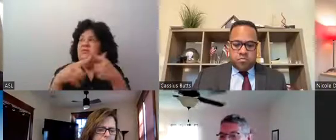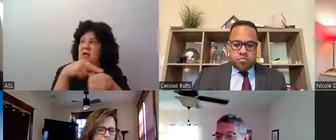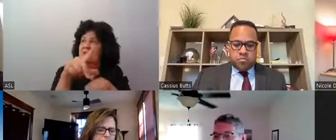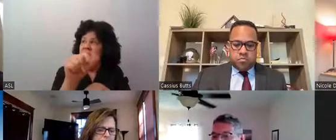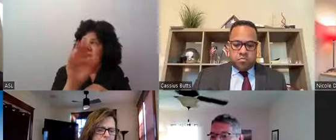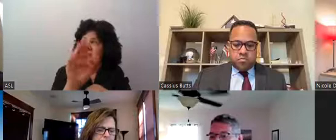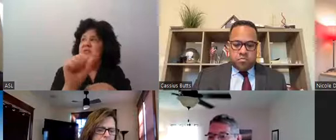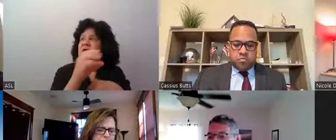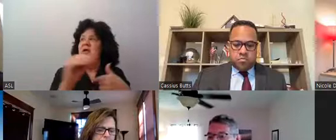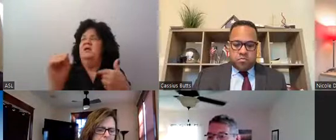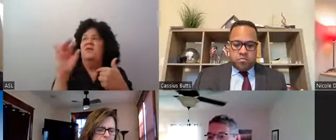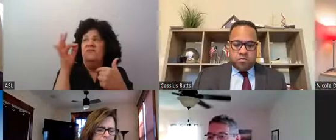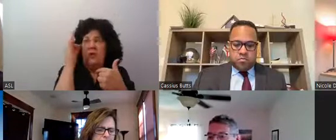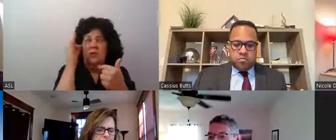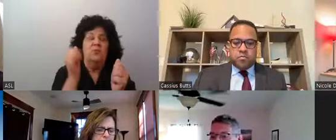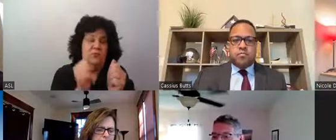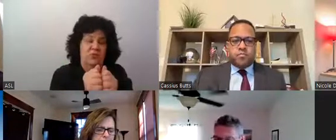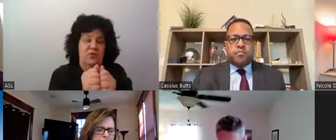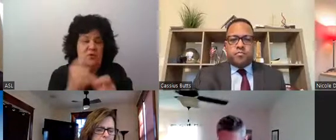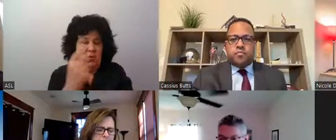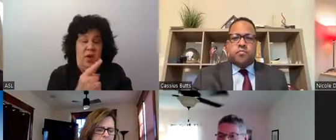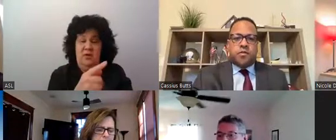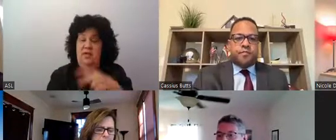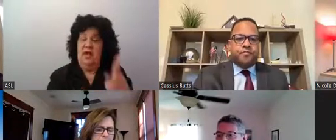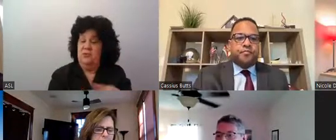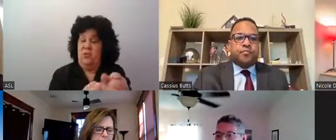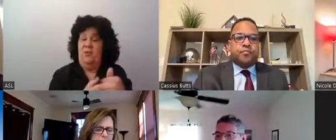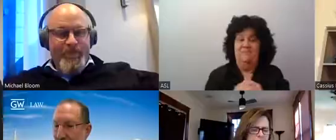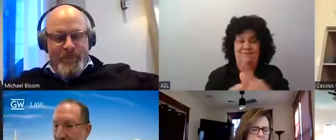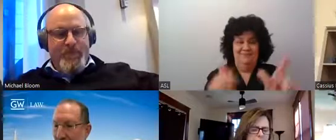government wide with the right kind of support. Terrific. Thank you.